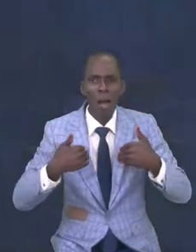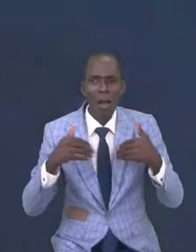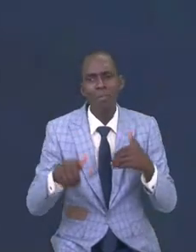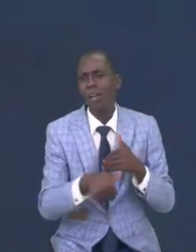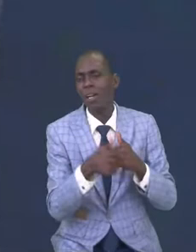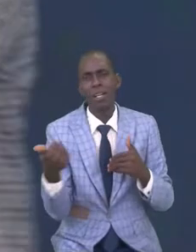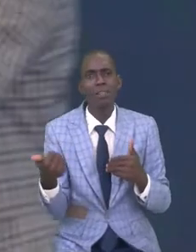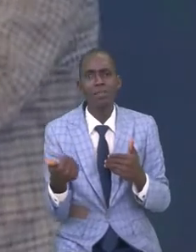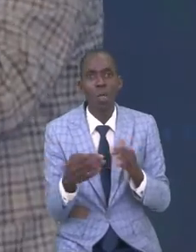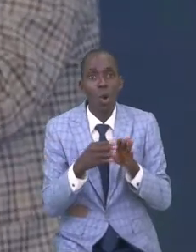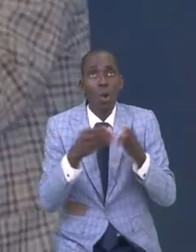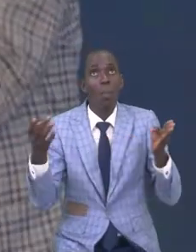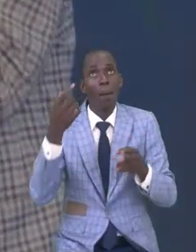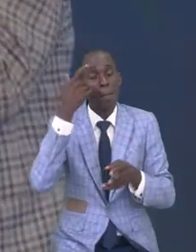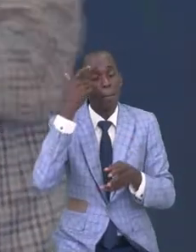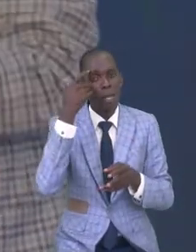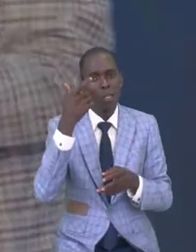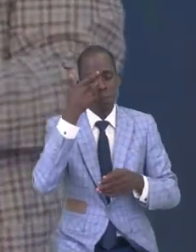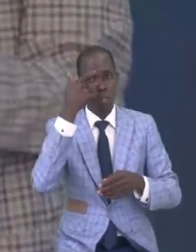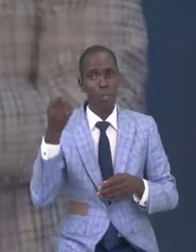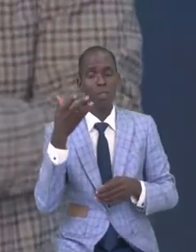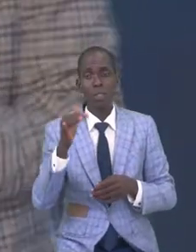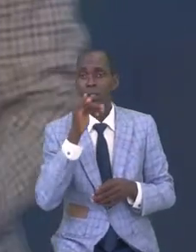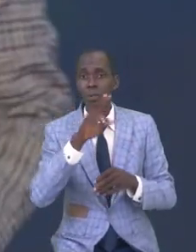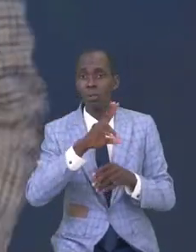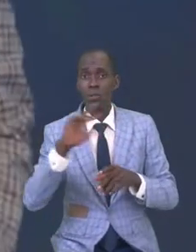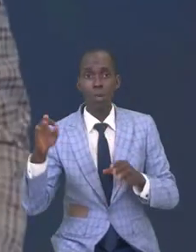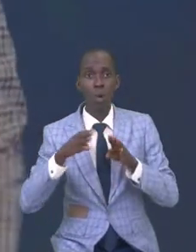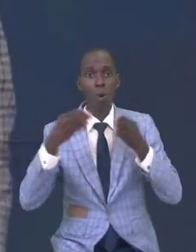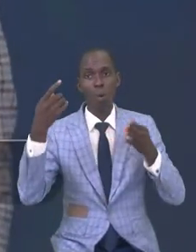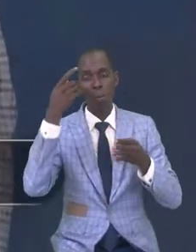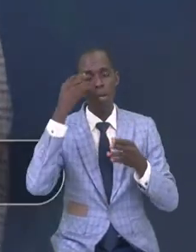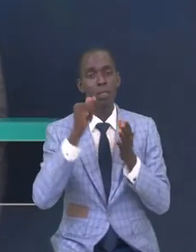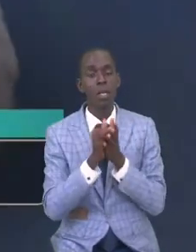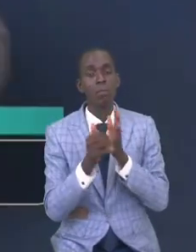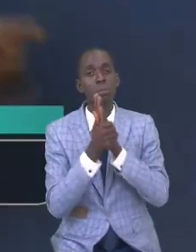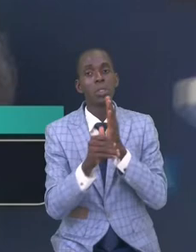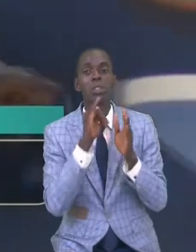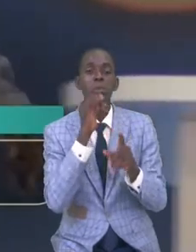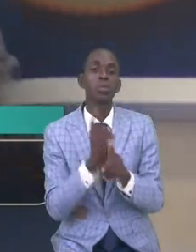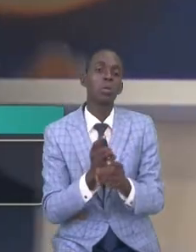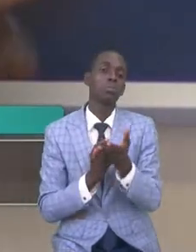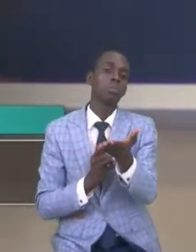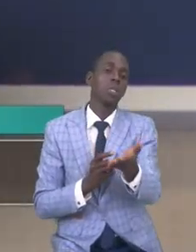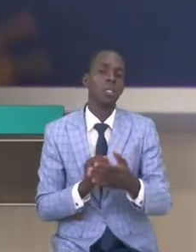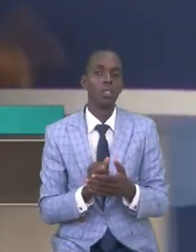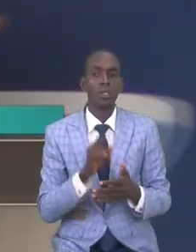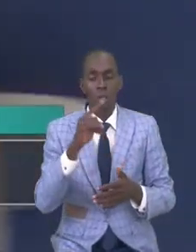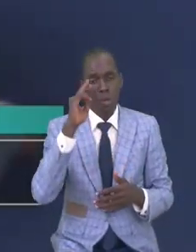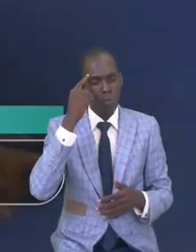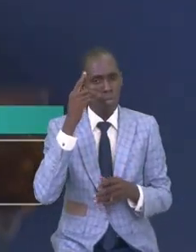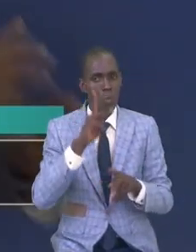exposure. And because there is no exposure, it's just there. You'll think that the people